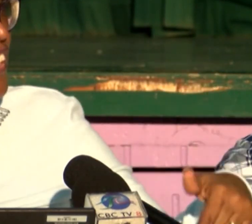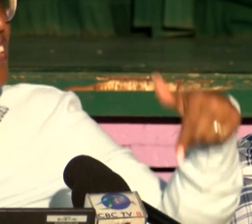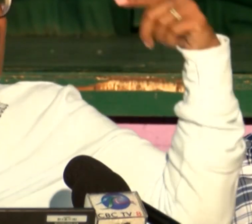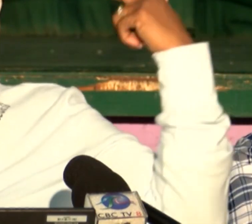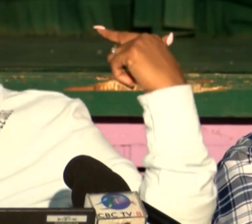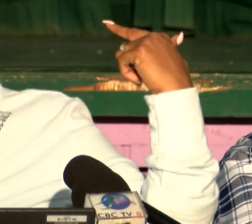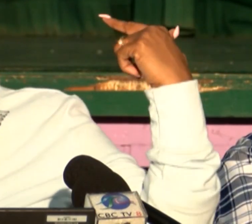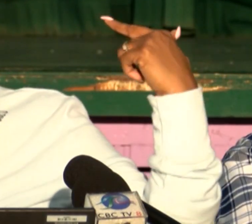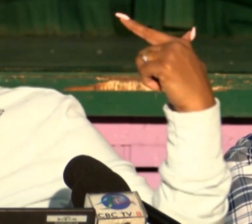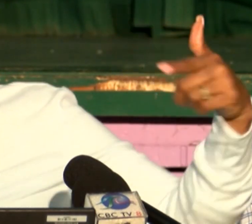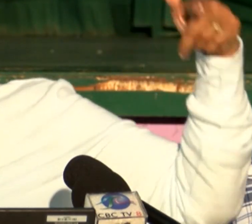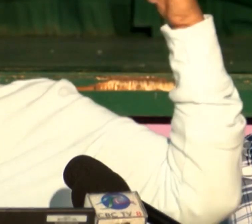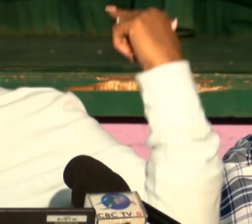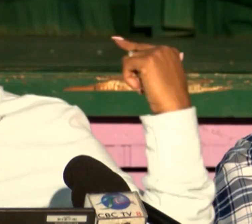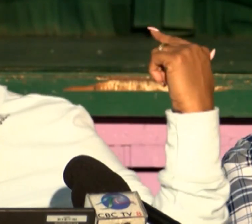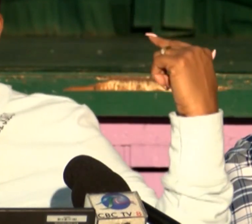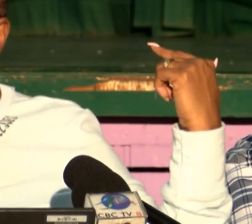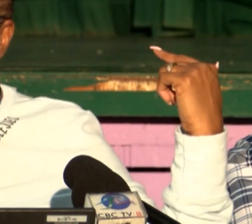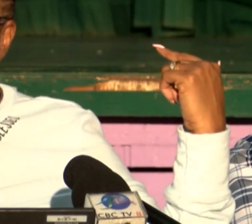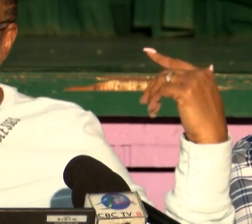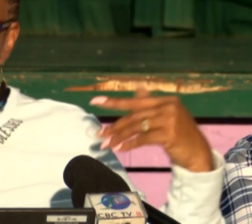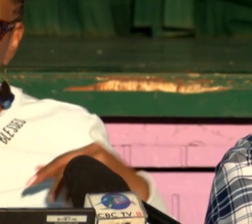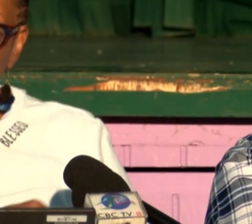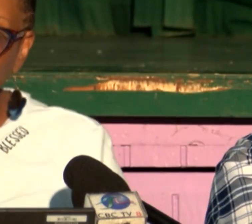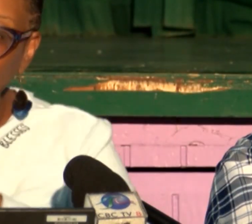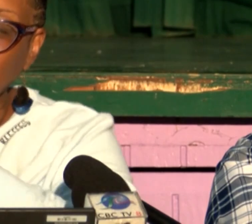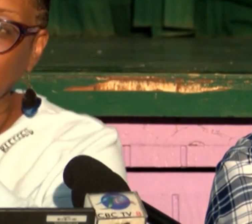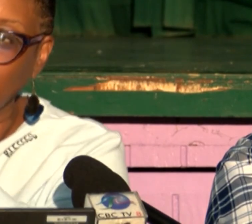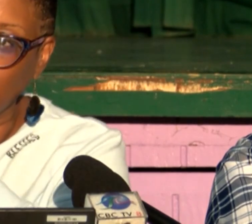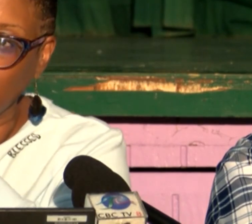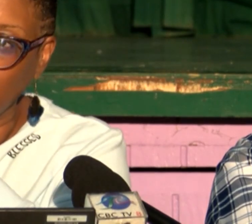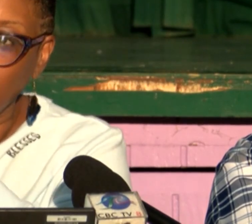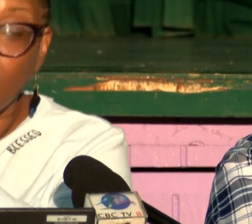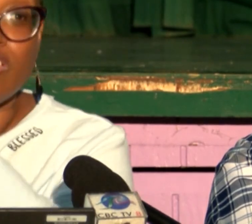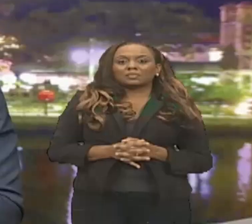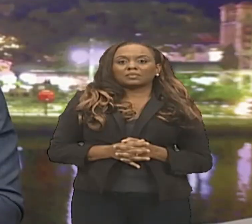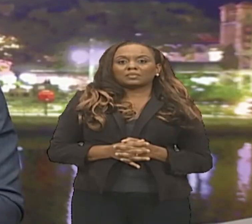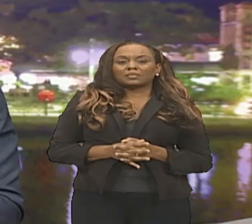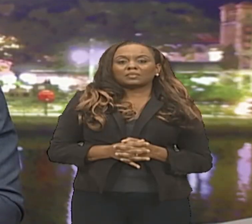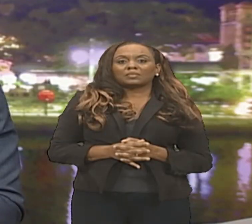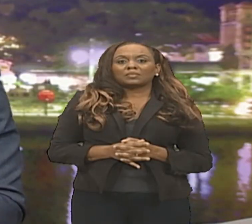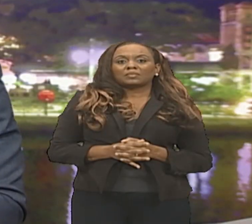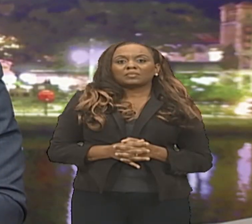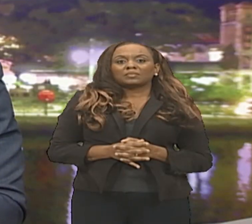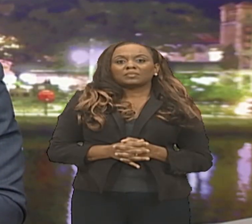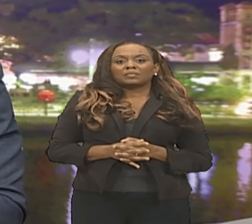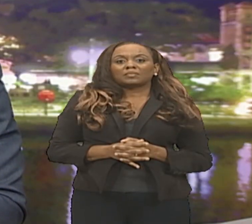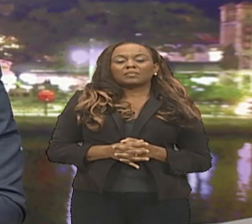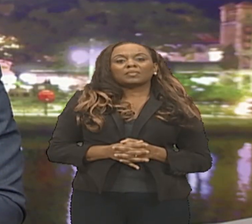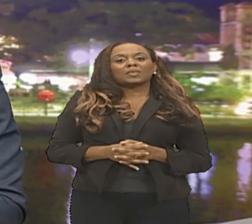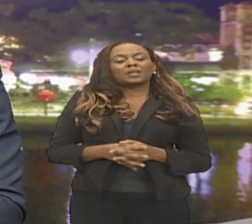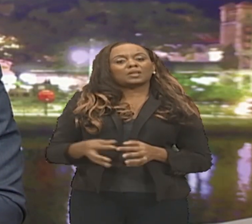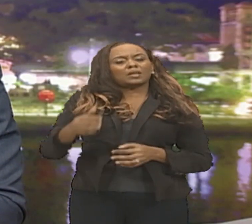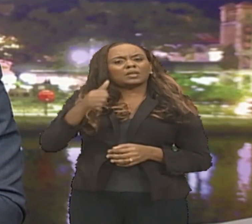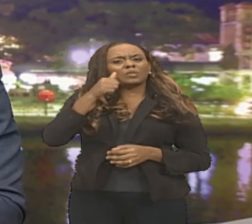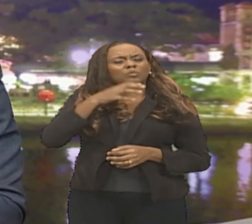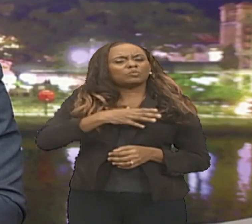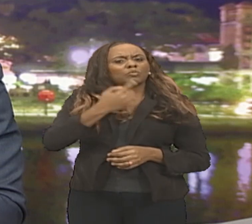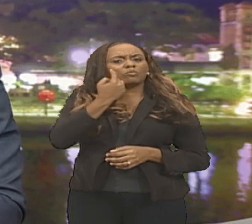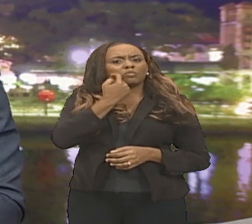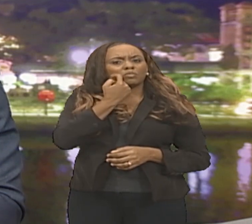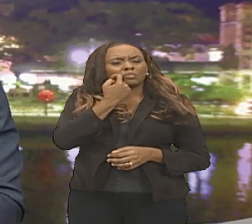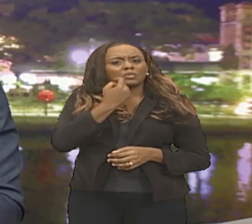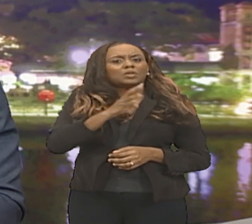to address the things that I started to talk about at the beginning of the discussion. Now, those things Ms.